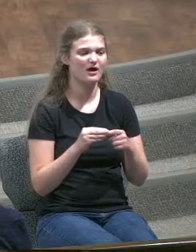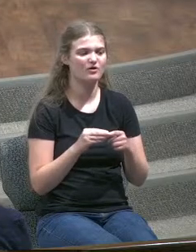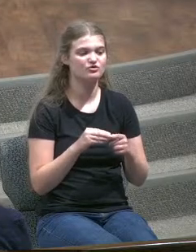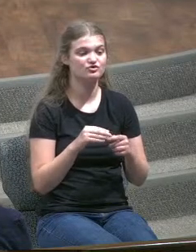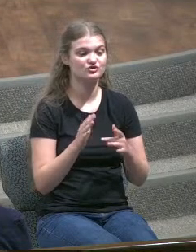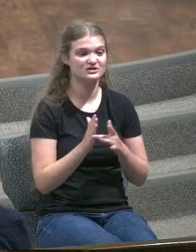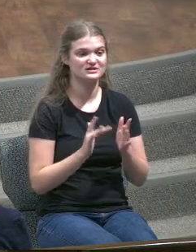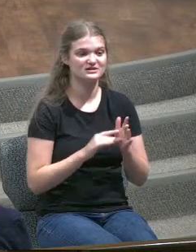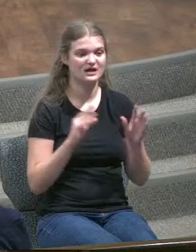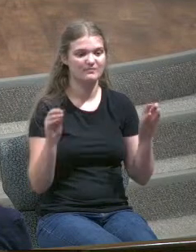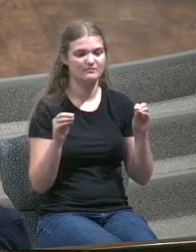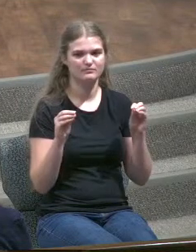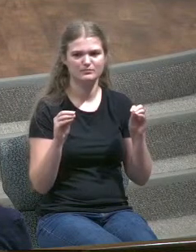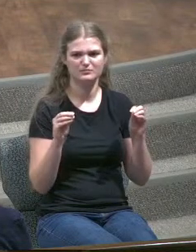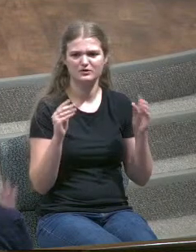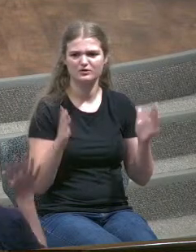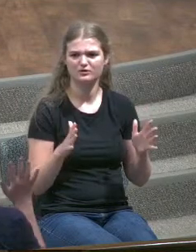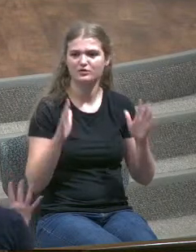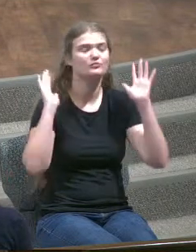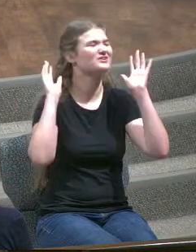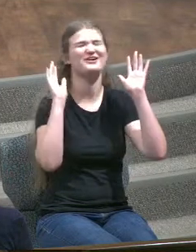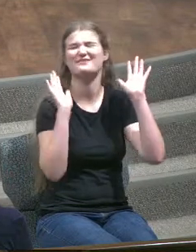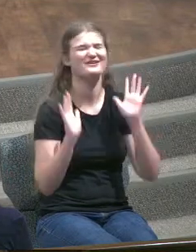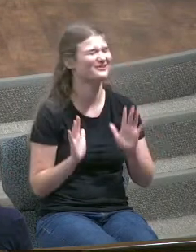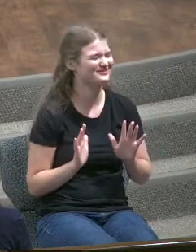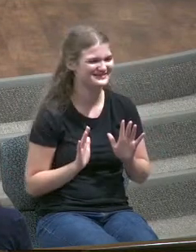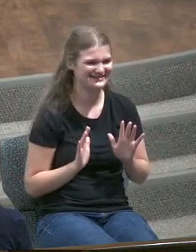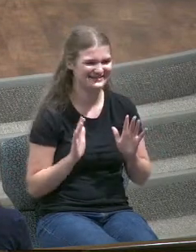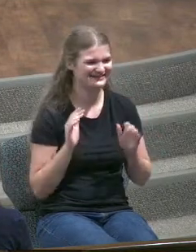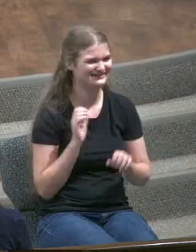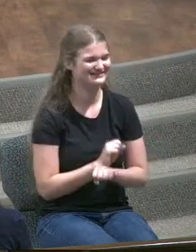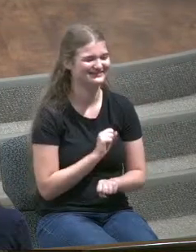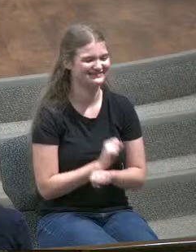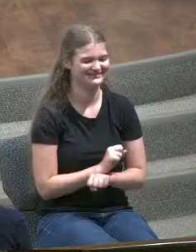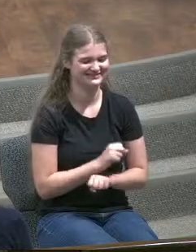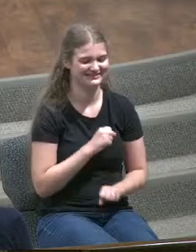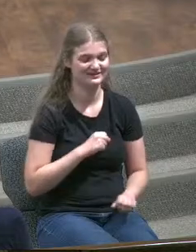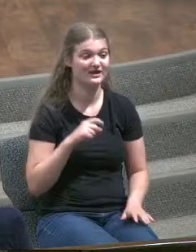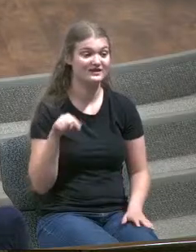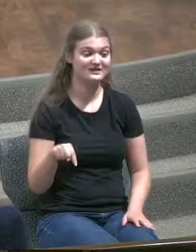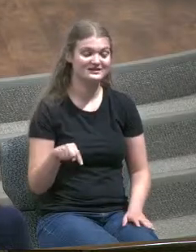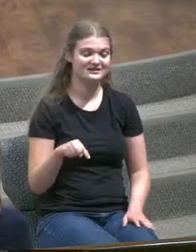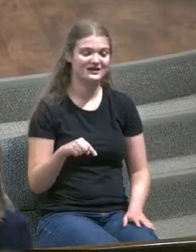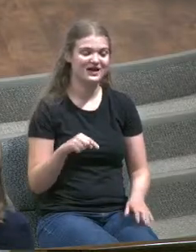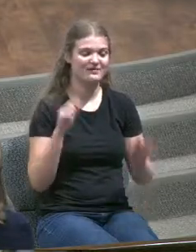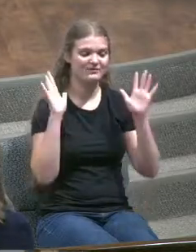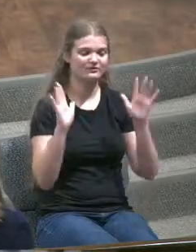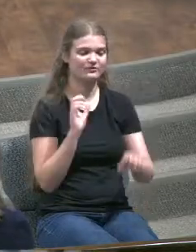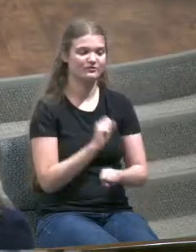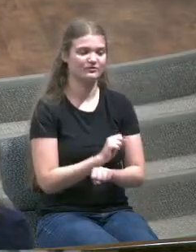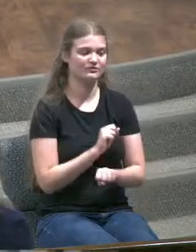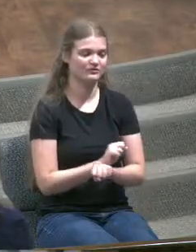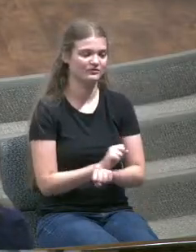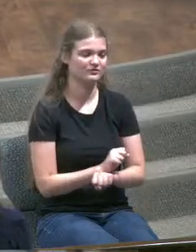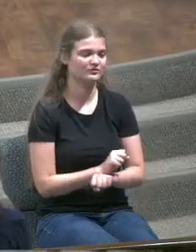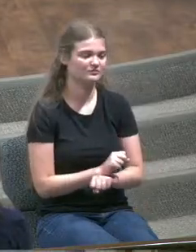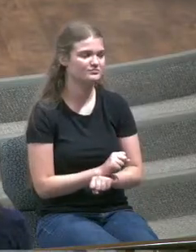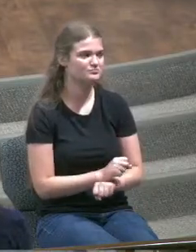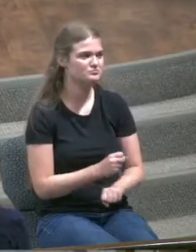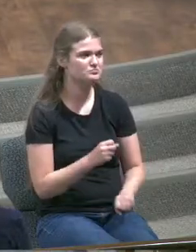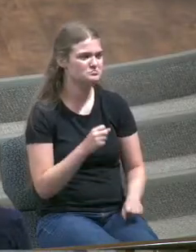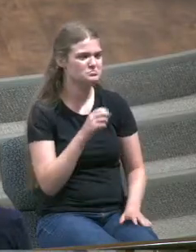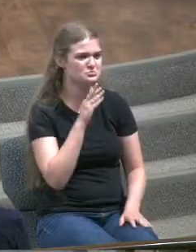Jesus. And this particular miracle is, we'll talk in just a minute about